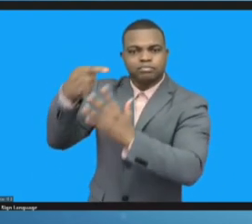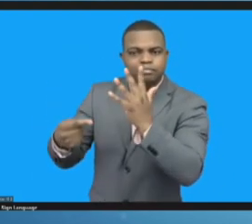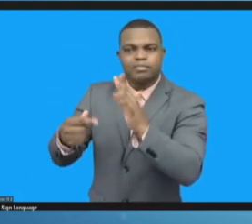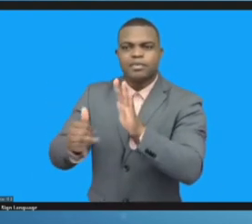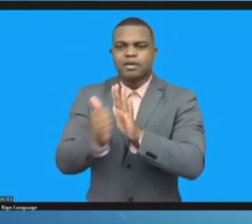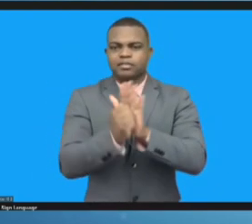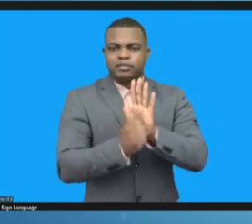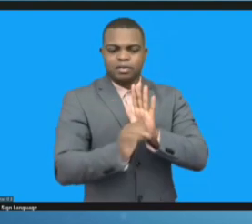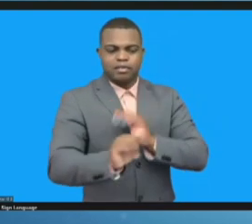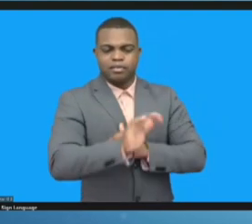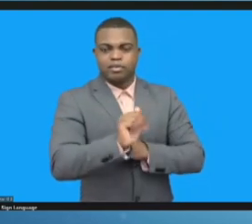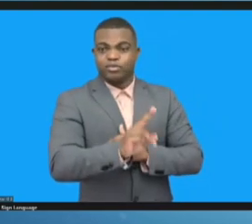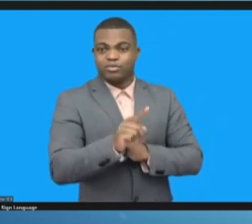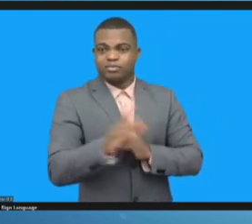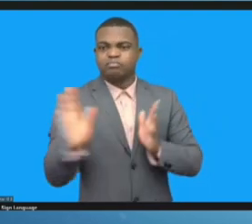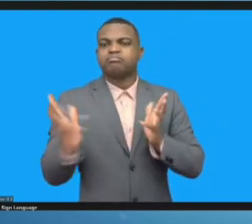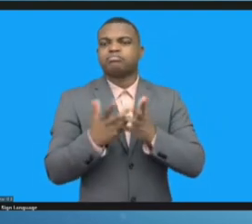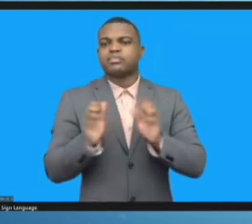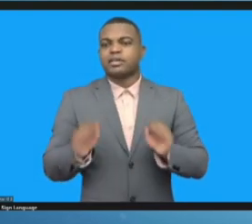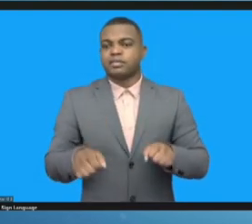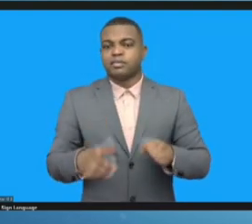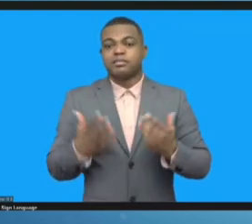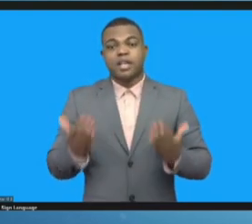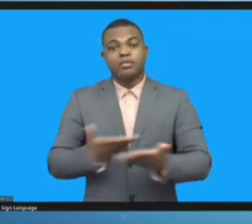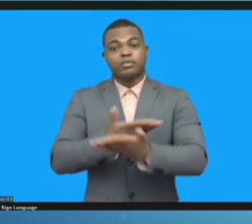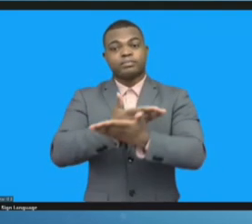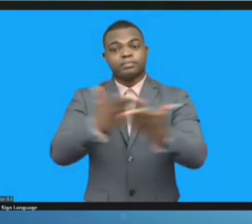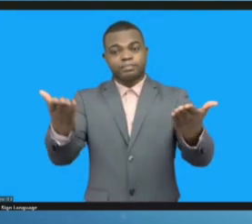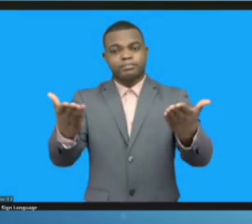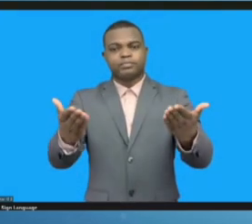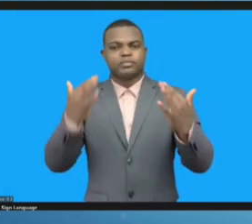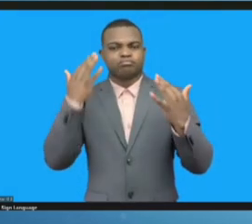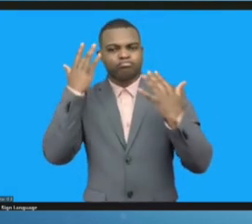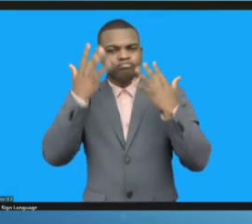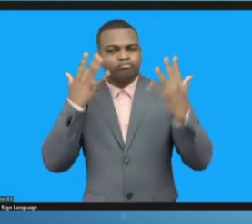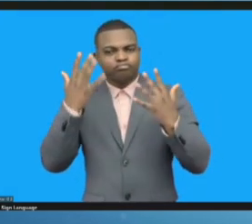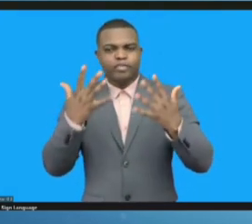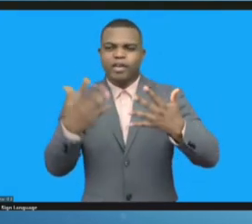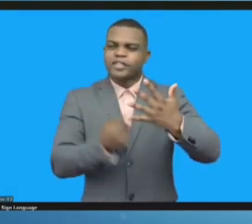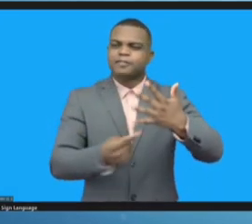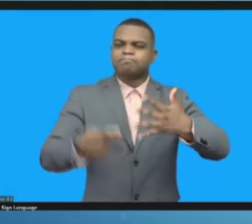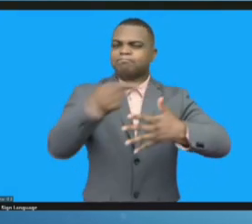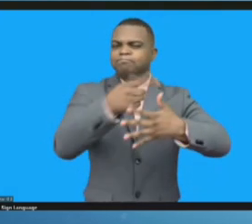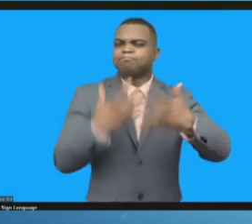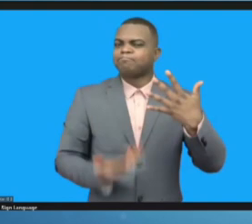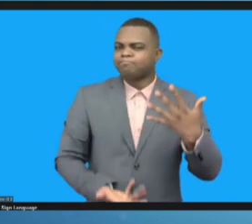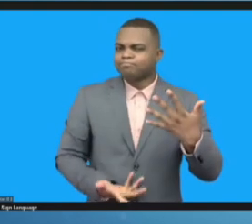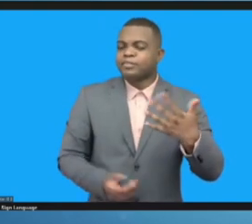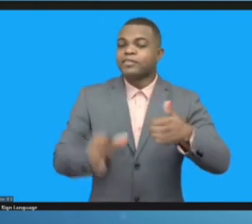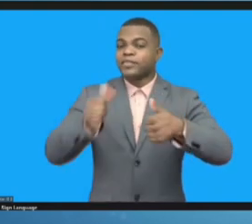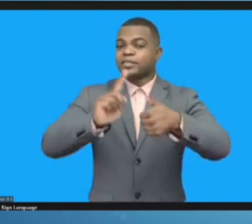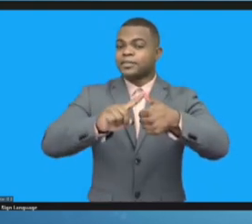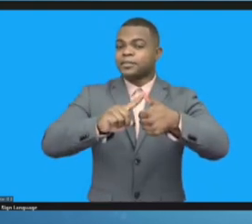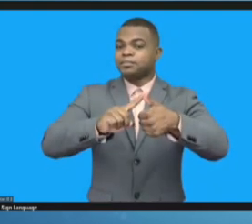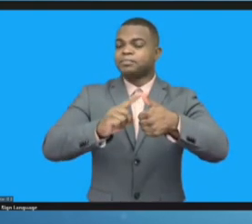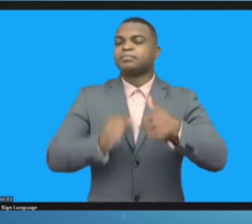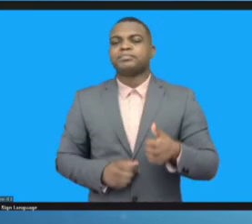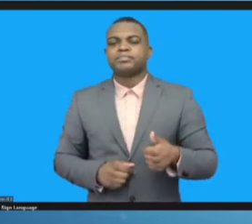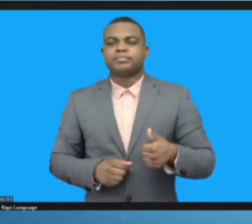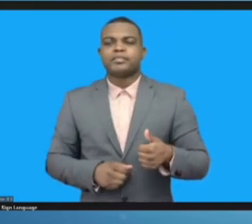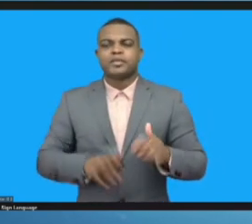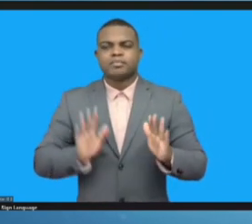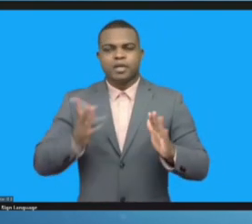development. Second, harmonizing regulations to remove barriers to connectivity is crucial. Third, context-specific